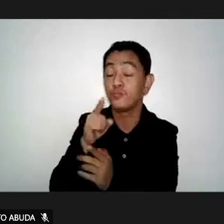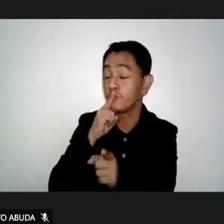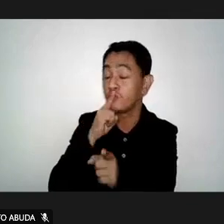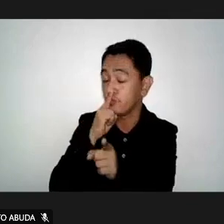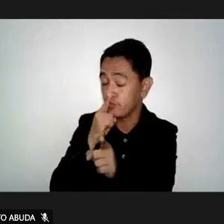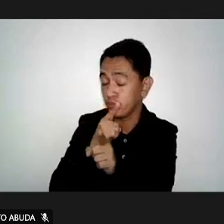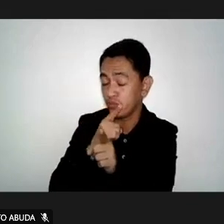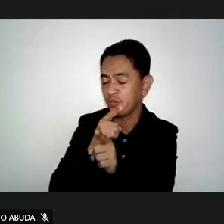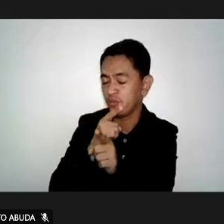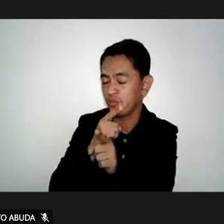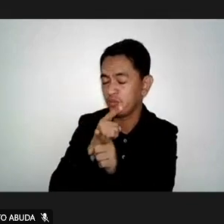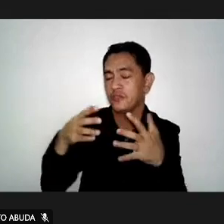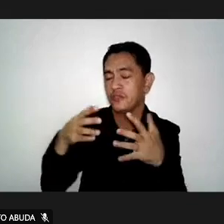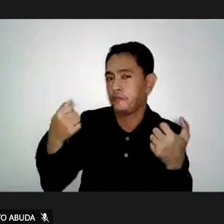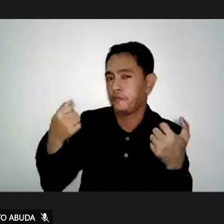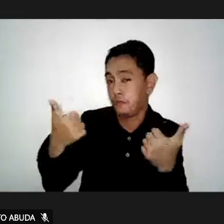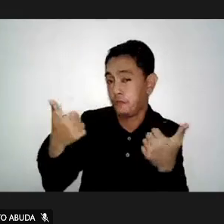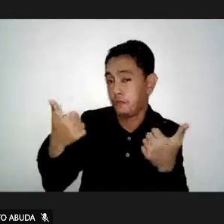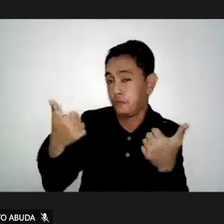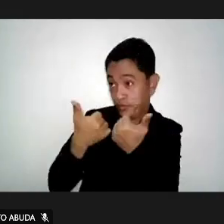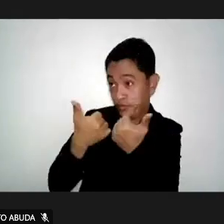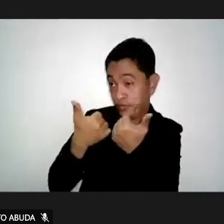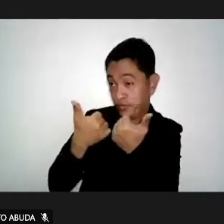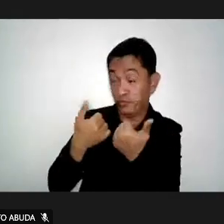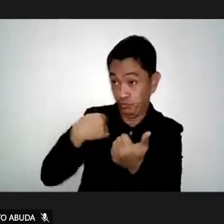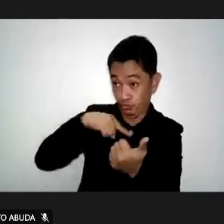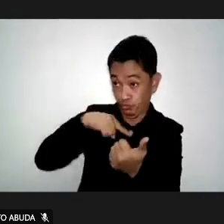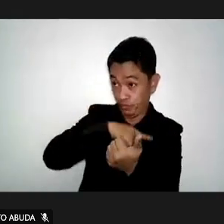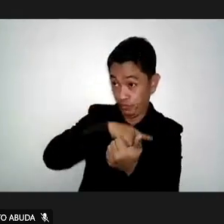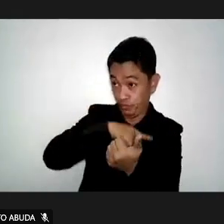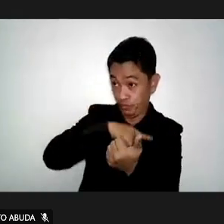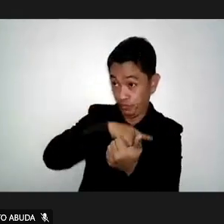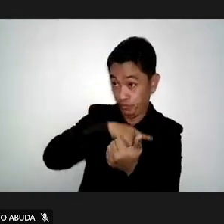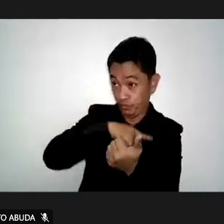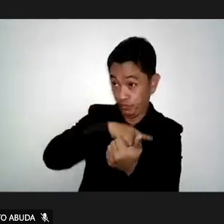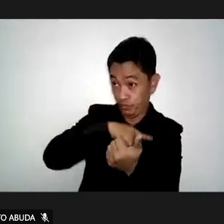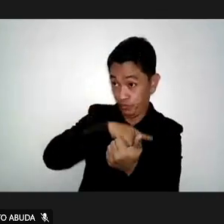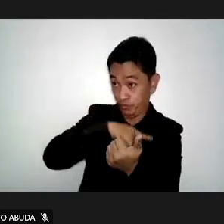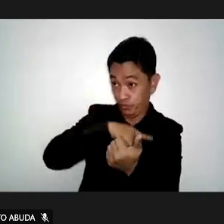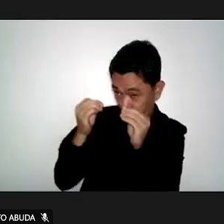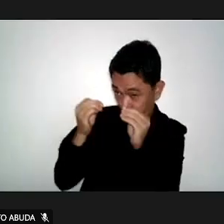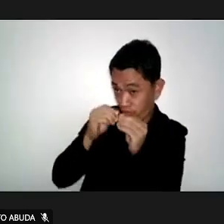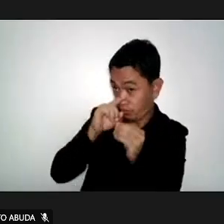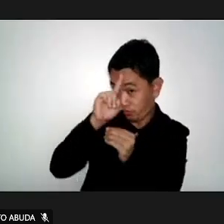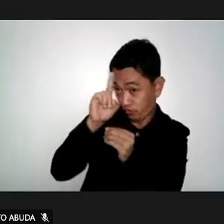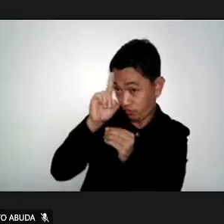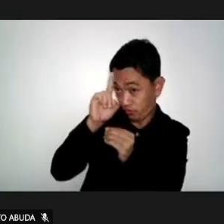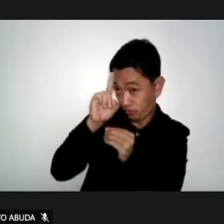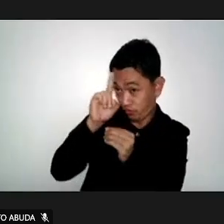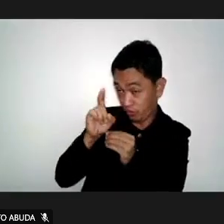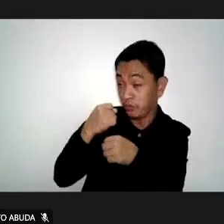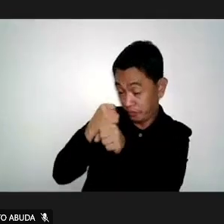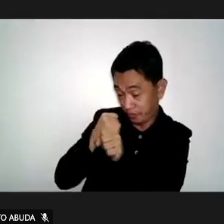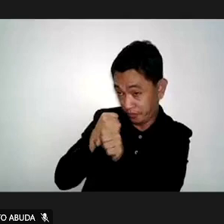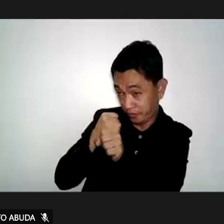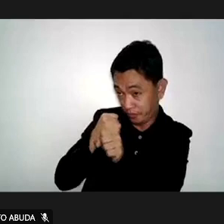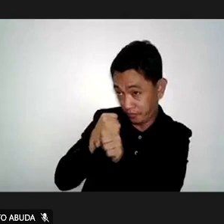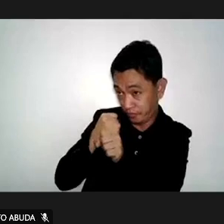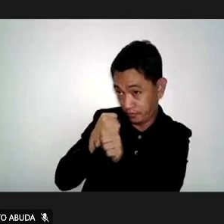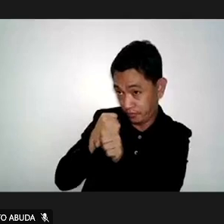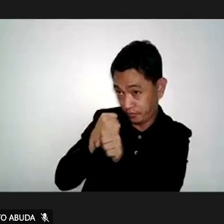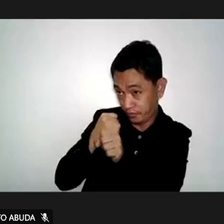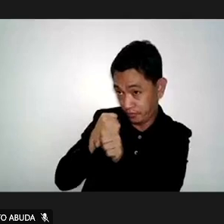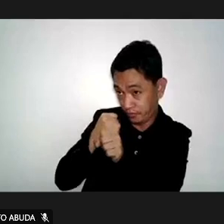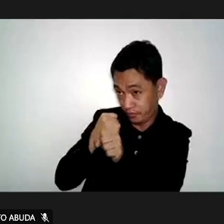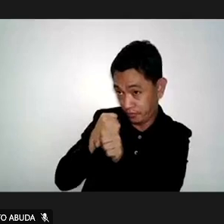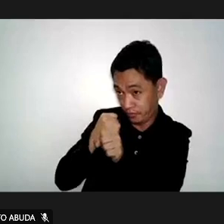to relate this and ask this question na, I'm sure it's extra challenging now, but are we doing, or do we need to